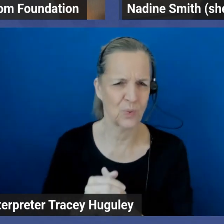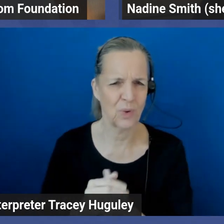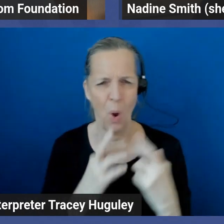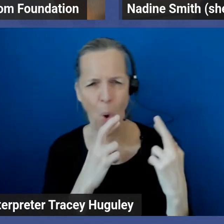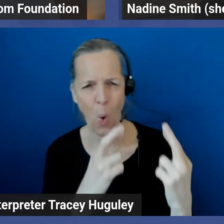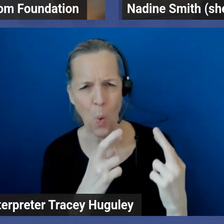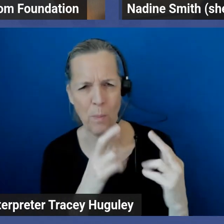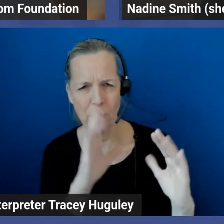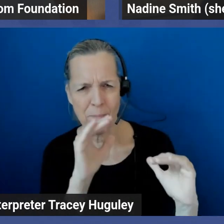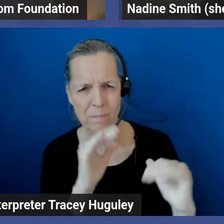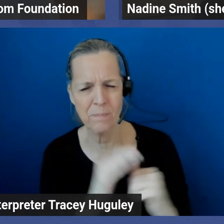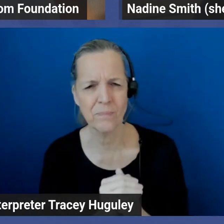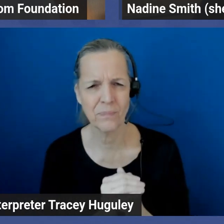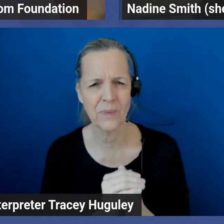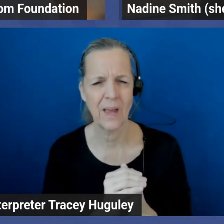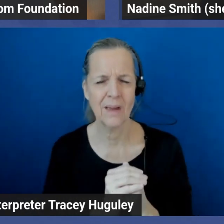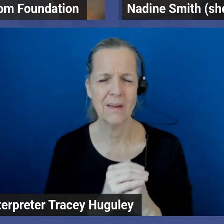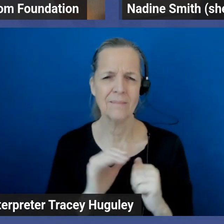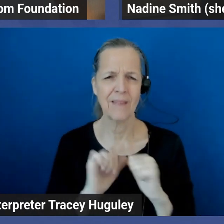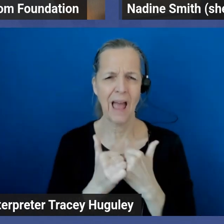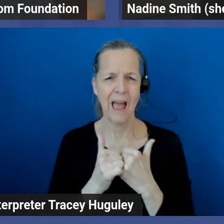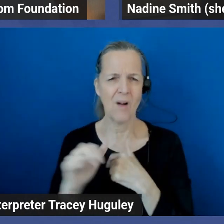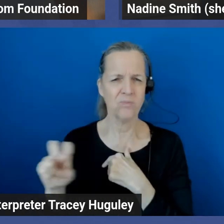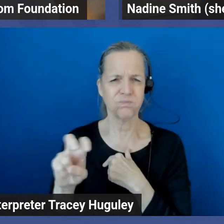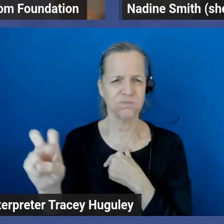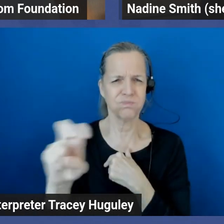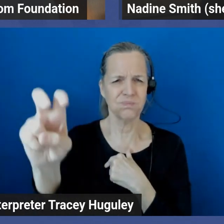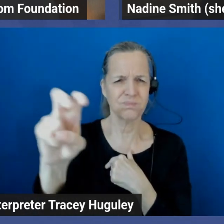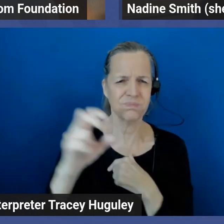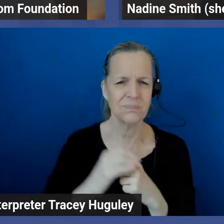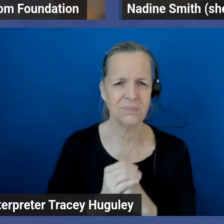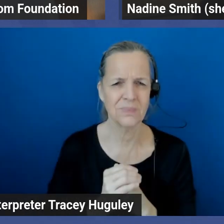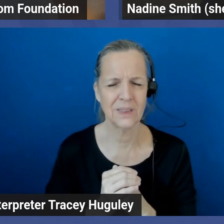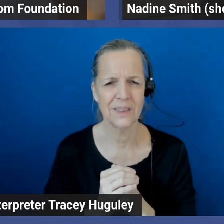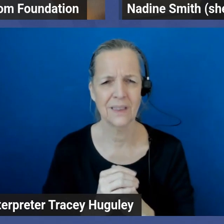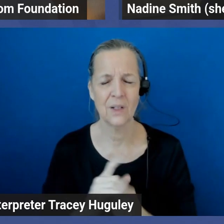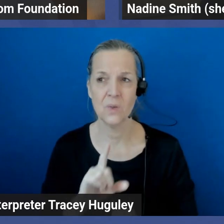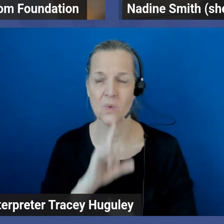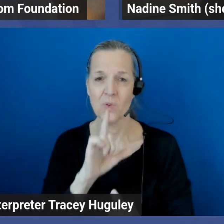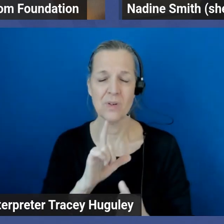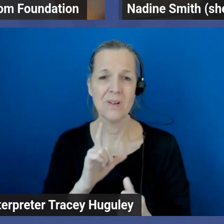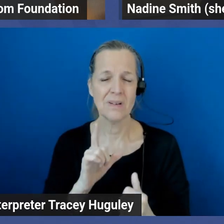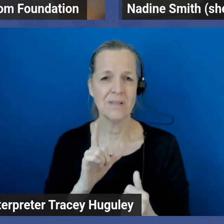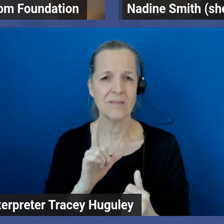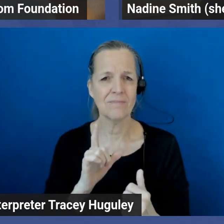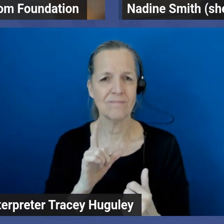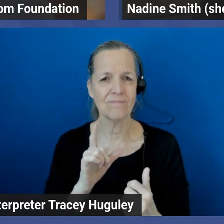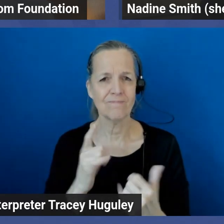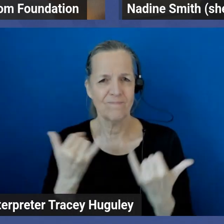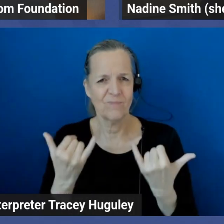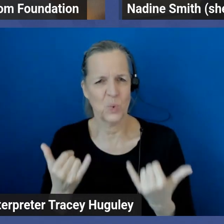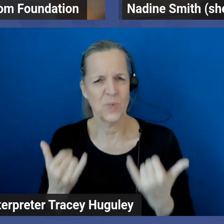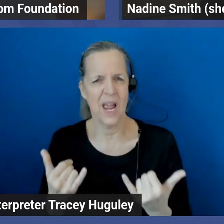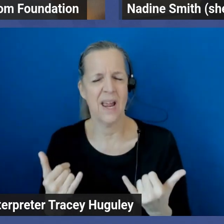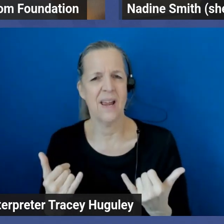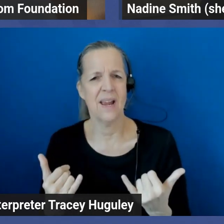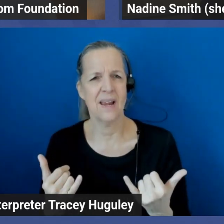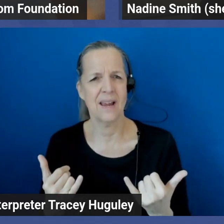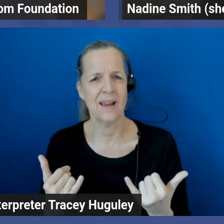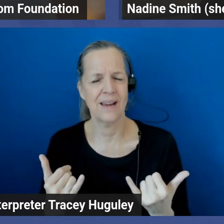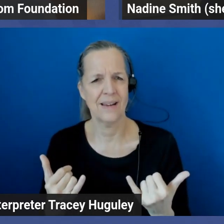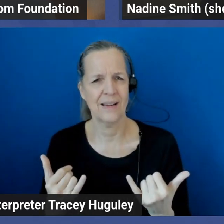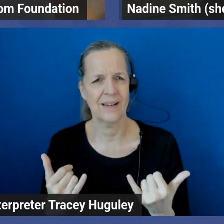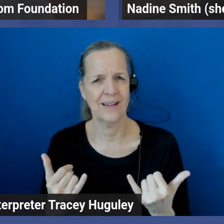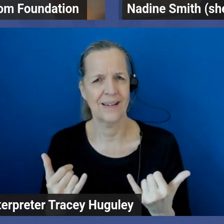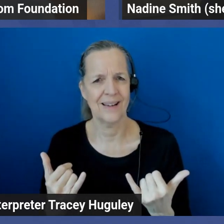hope and some direction. And it's especially fitting from my perspective that